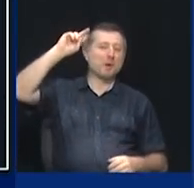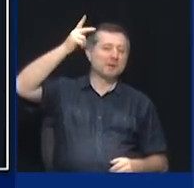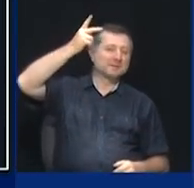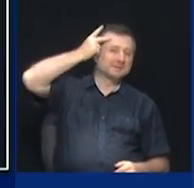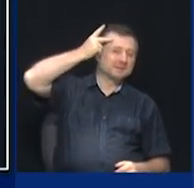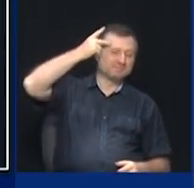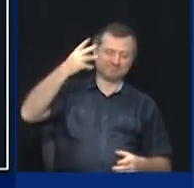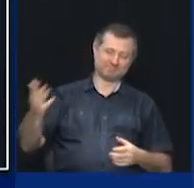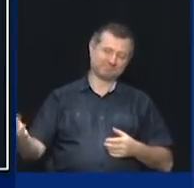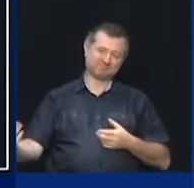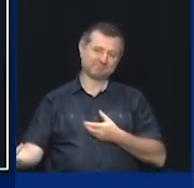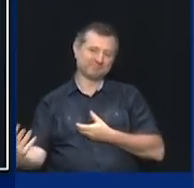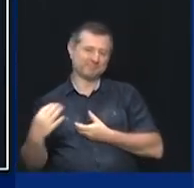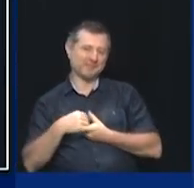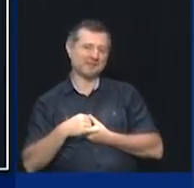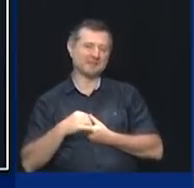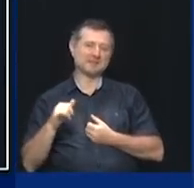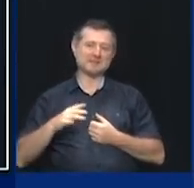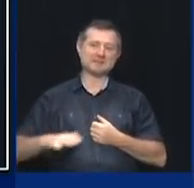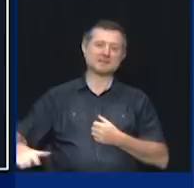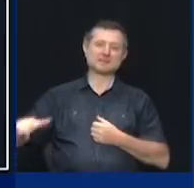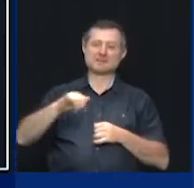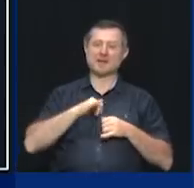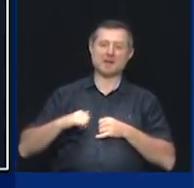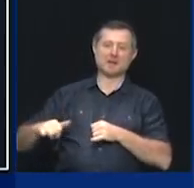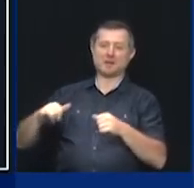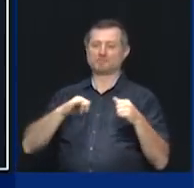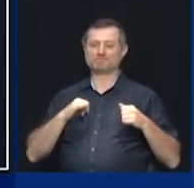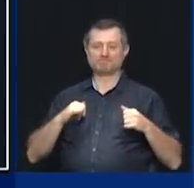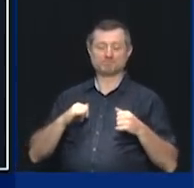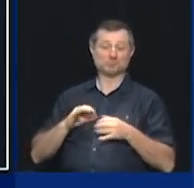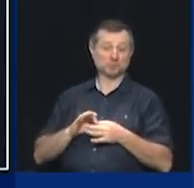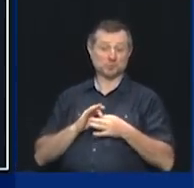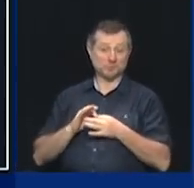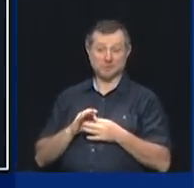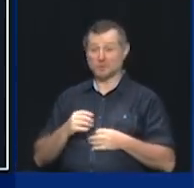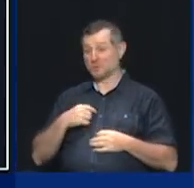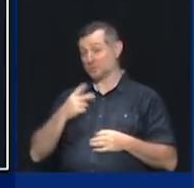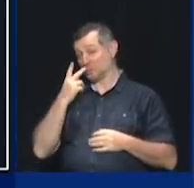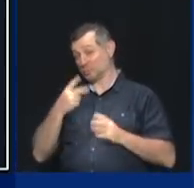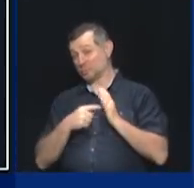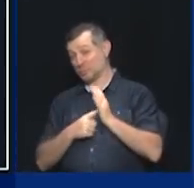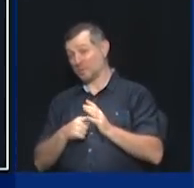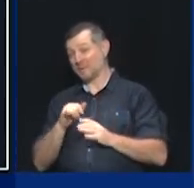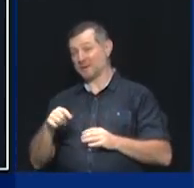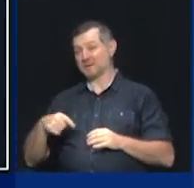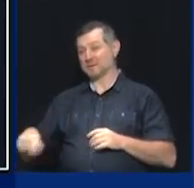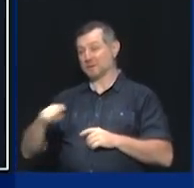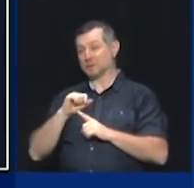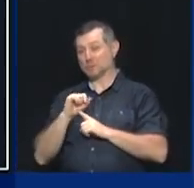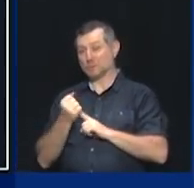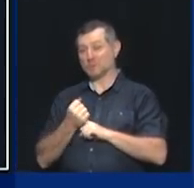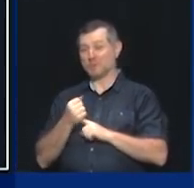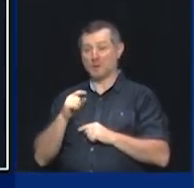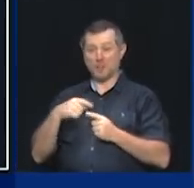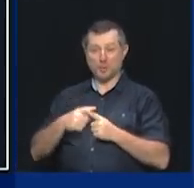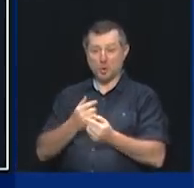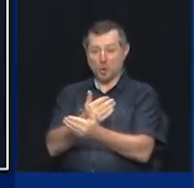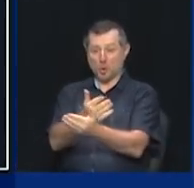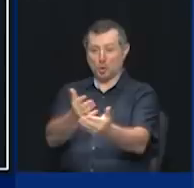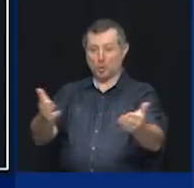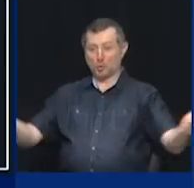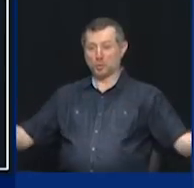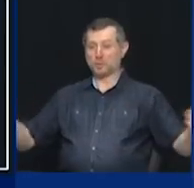unity. We need to say to people, this is about you. Don't tell me it's about someone else. It's about